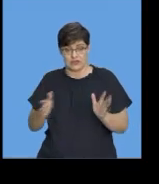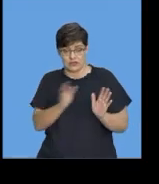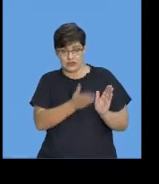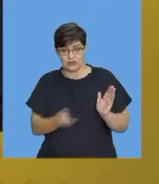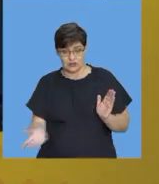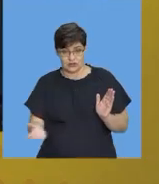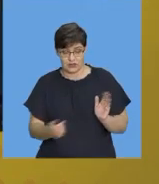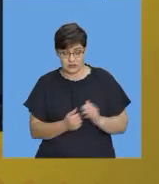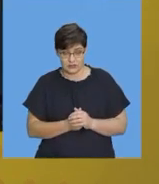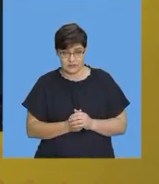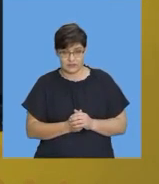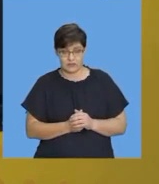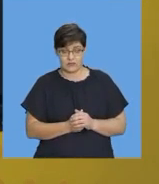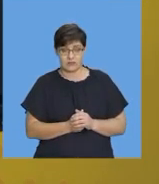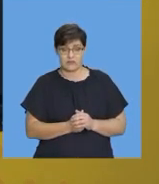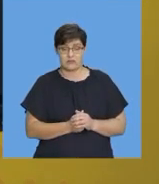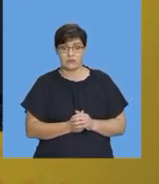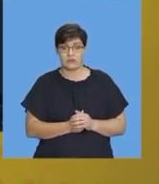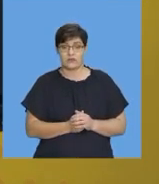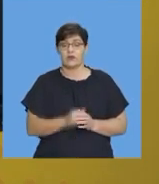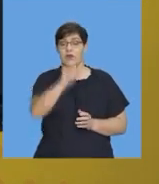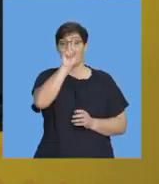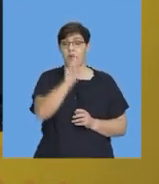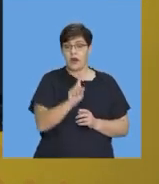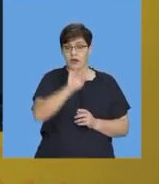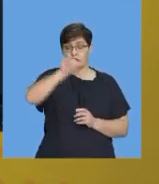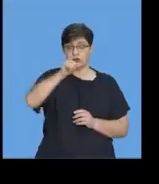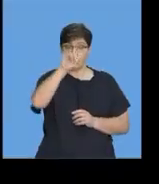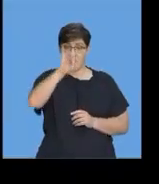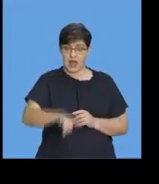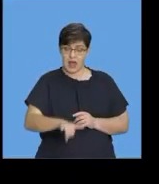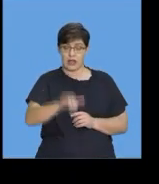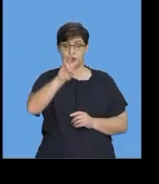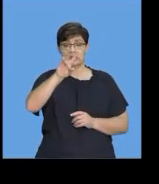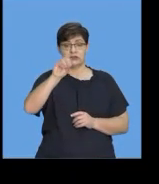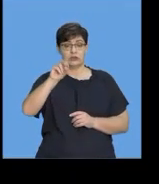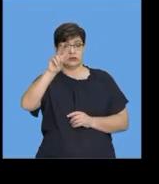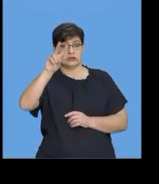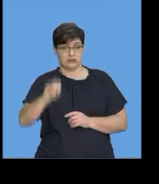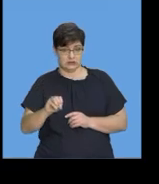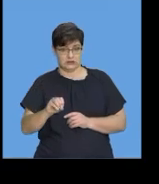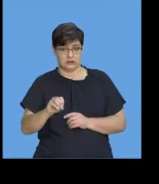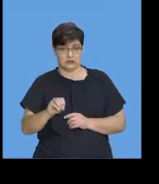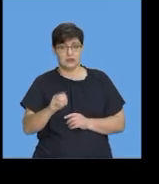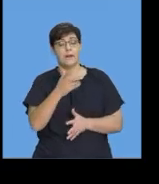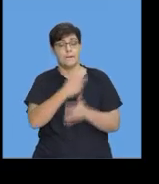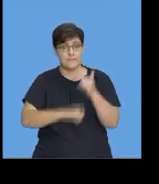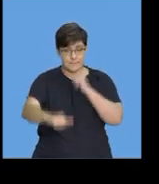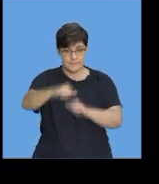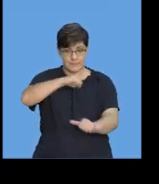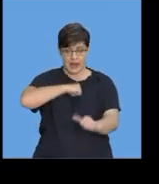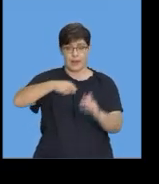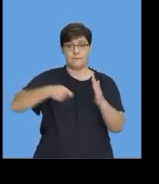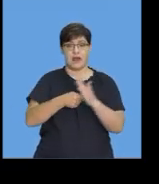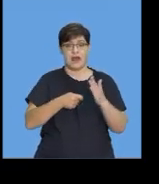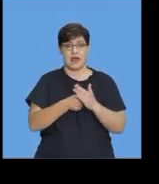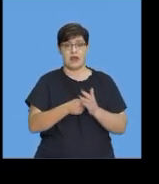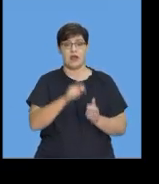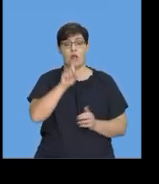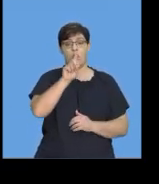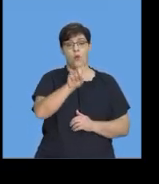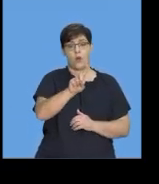1,800,000 shares. Okay? Then, they're telling you on the 1st of July 2020, the company repurchased